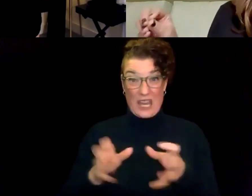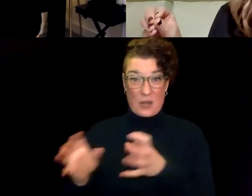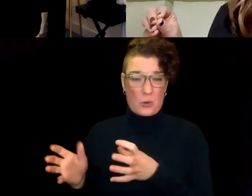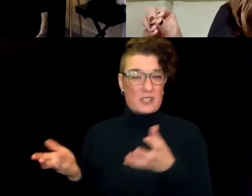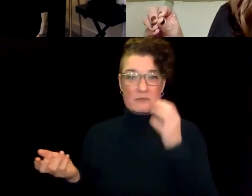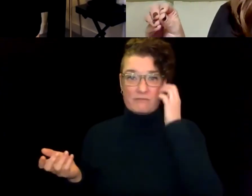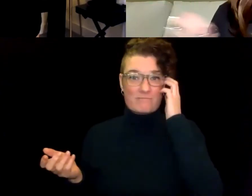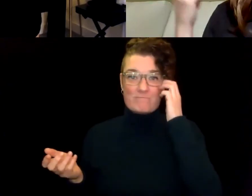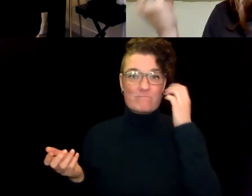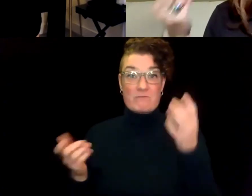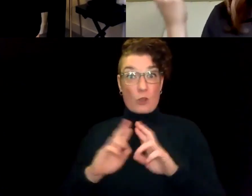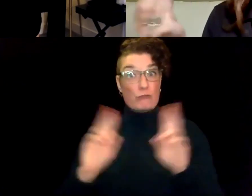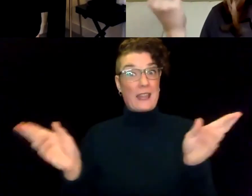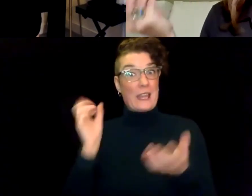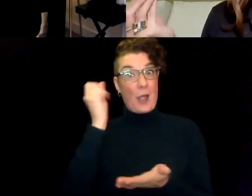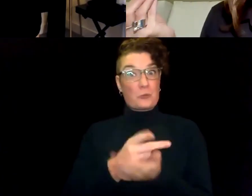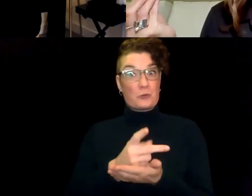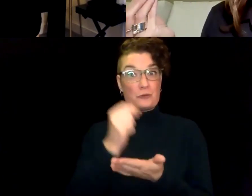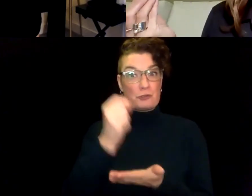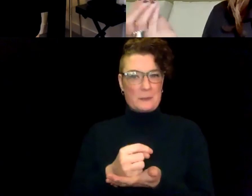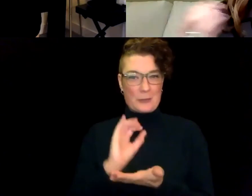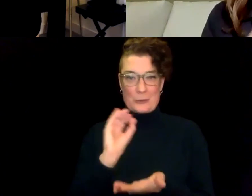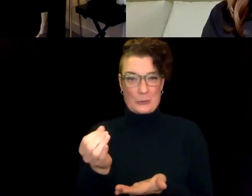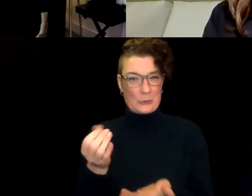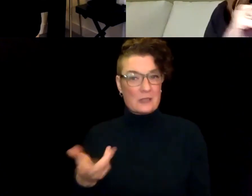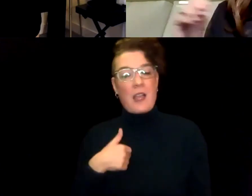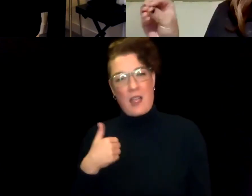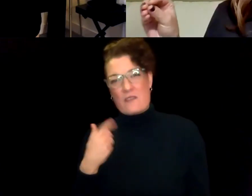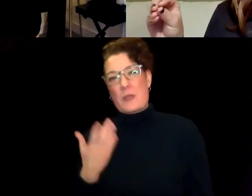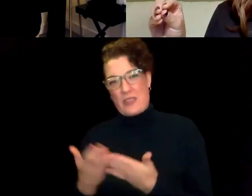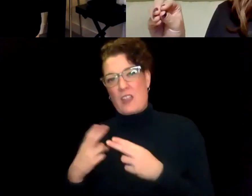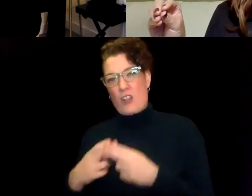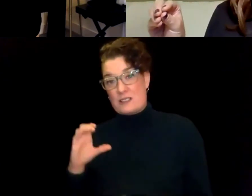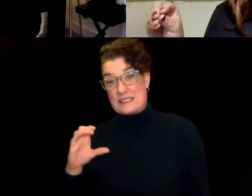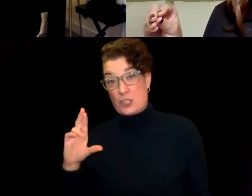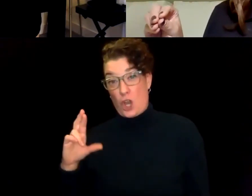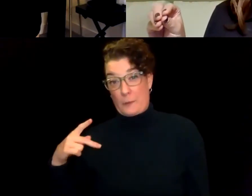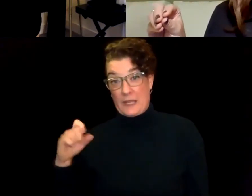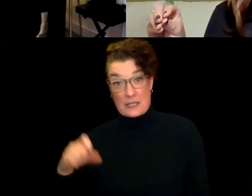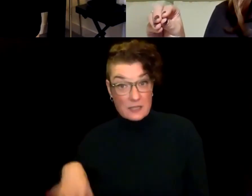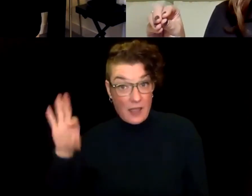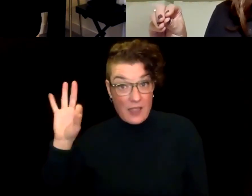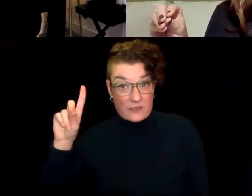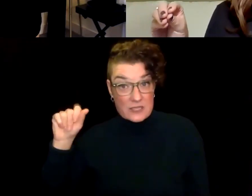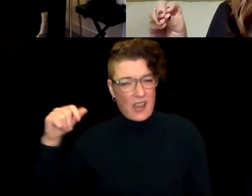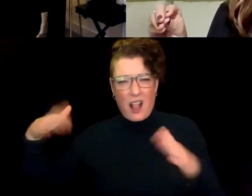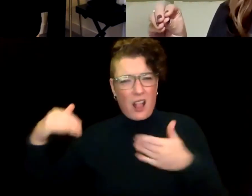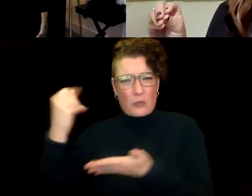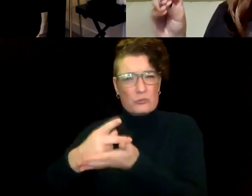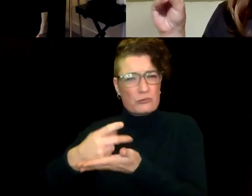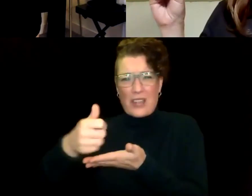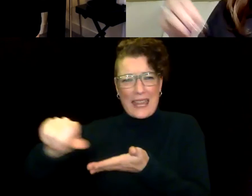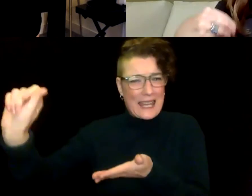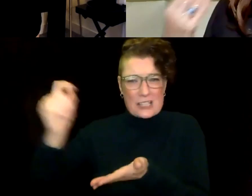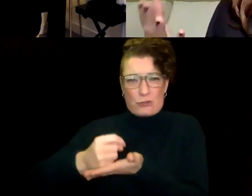approved treatments. So I have this thing called CRPS. There is not a single treatment that the FDA has approved for